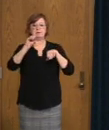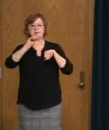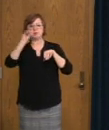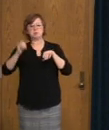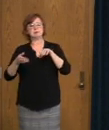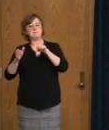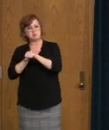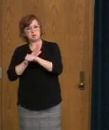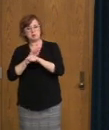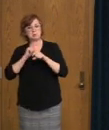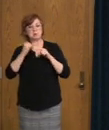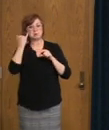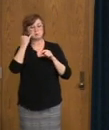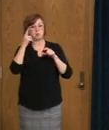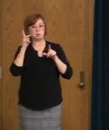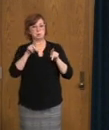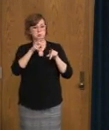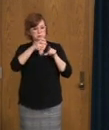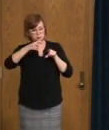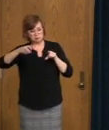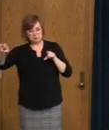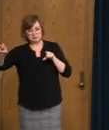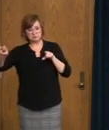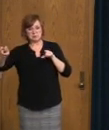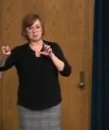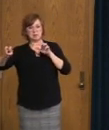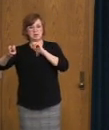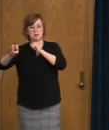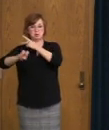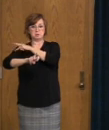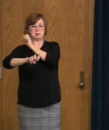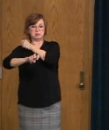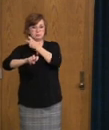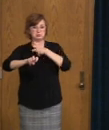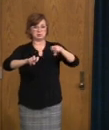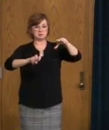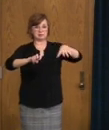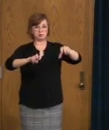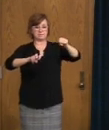it's the implications of having these outbreaks in acute care facilities and the implications there are for patient care.